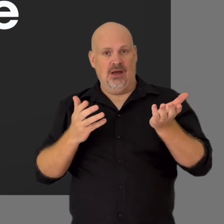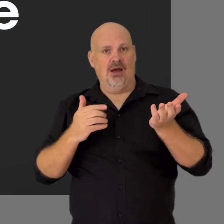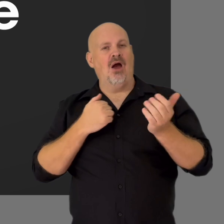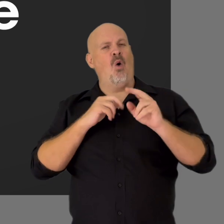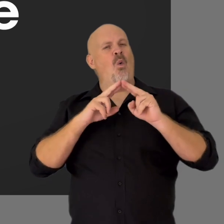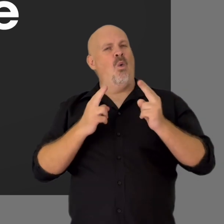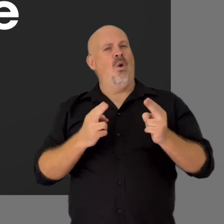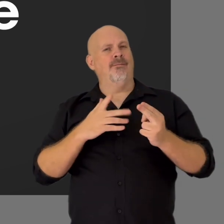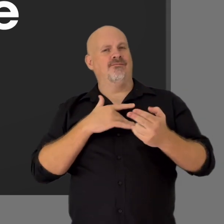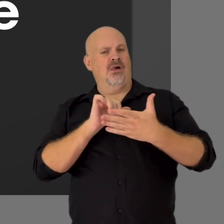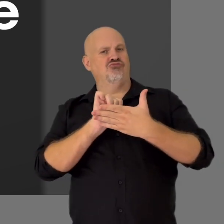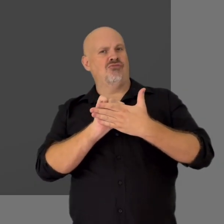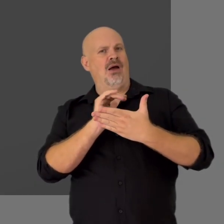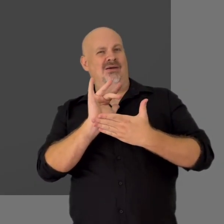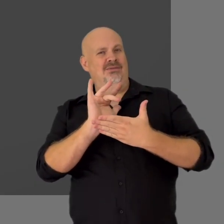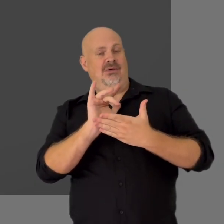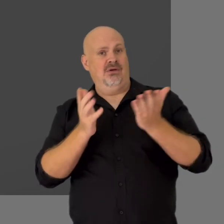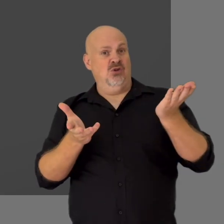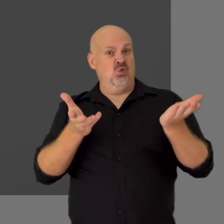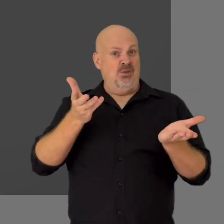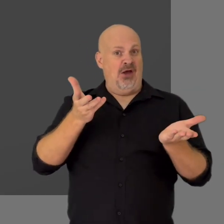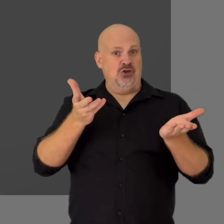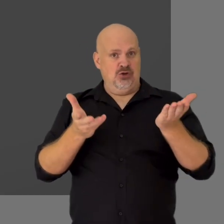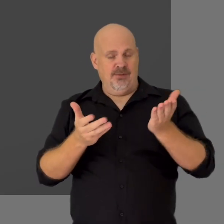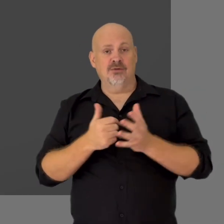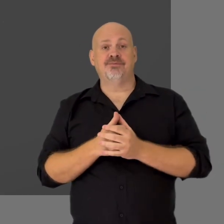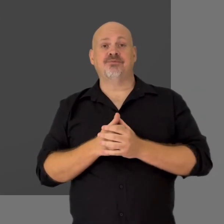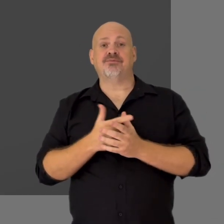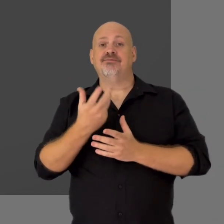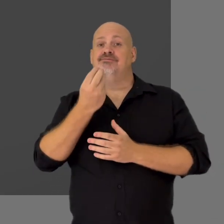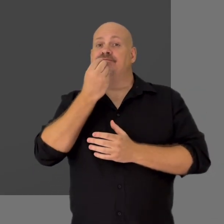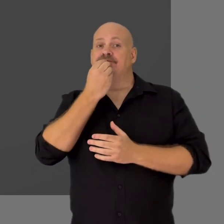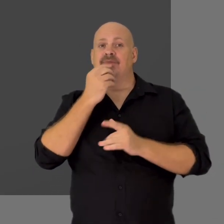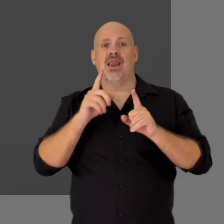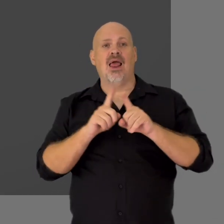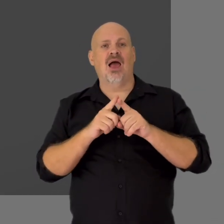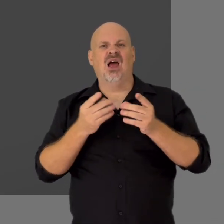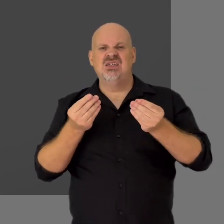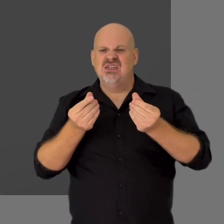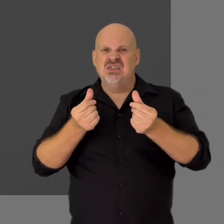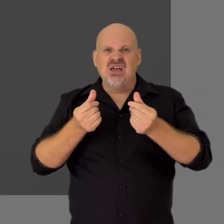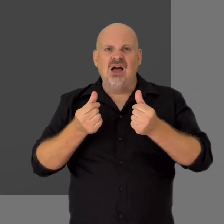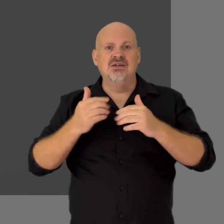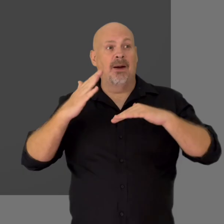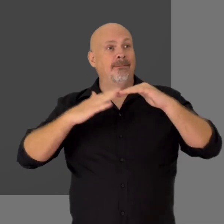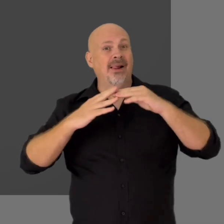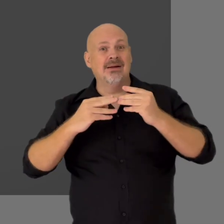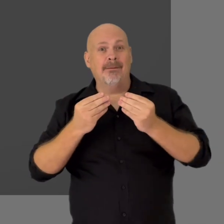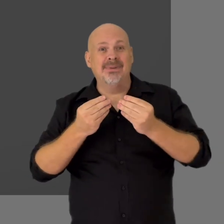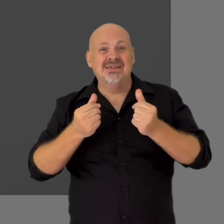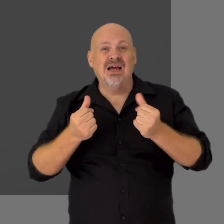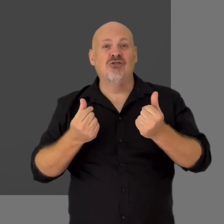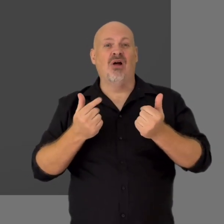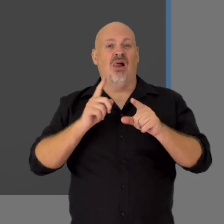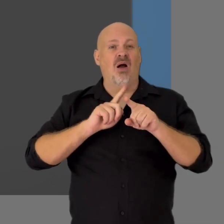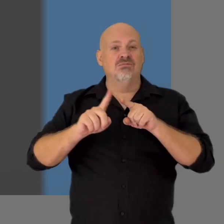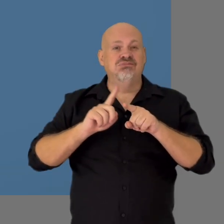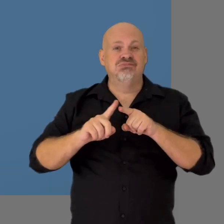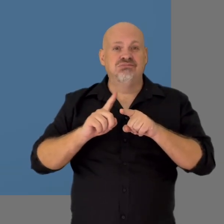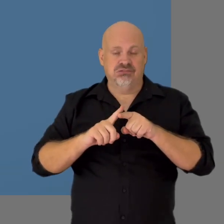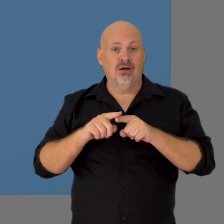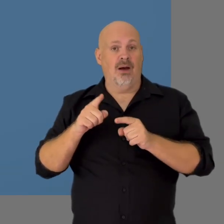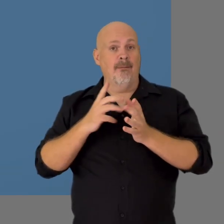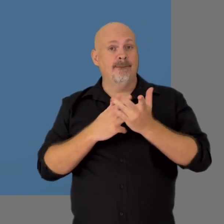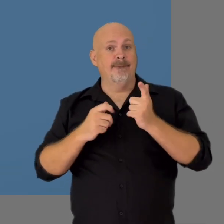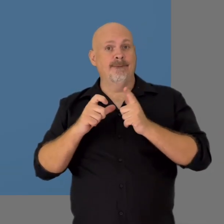we like to keep our homes at. Indoor spaces provide ample food sources for mould, such as dust and building materials. Mould